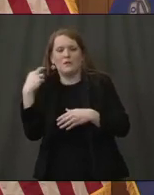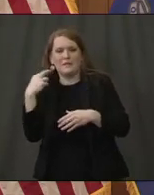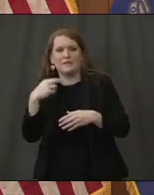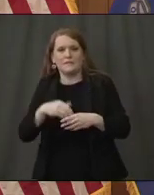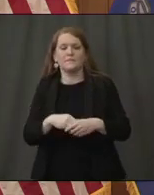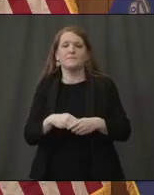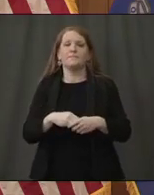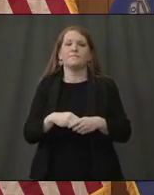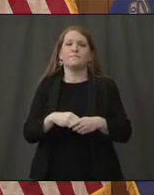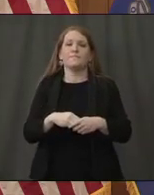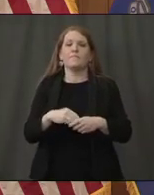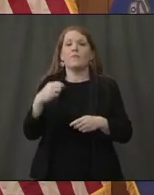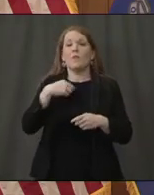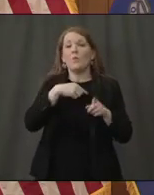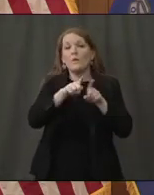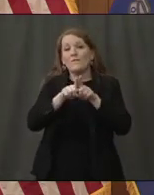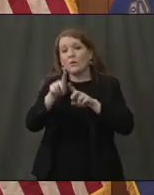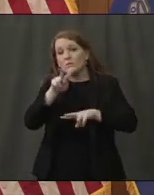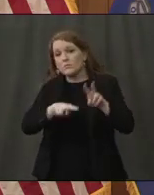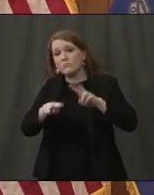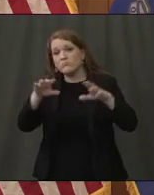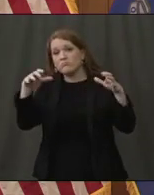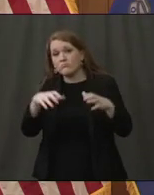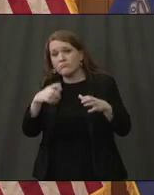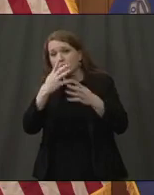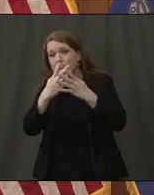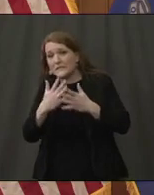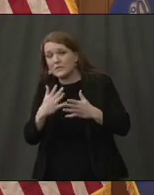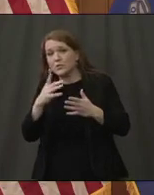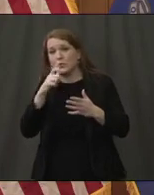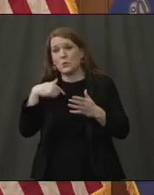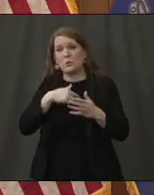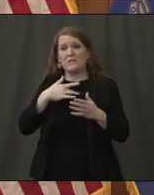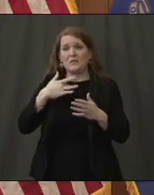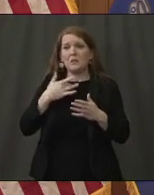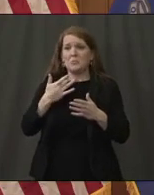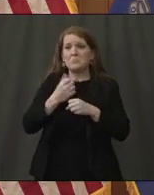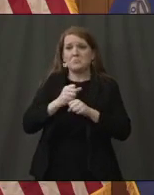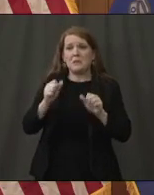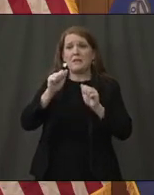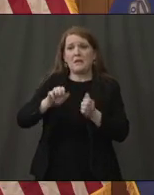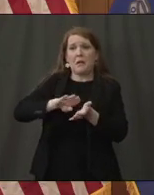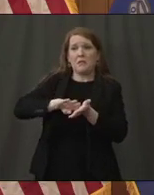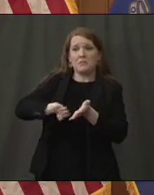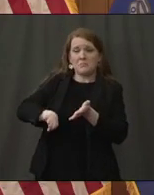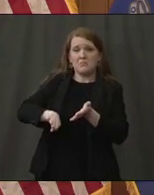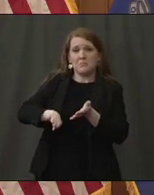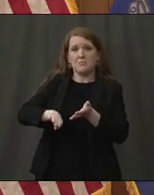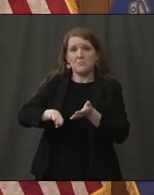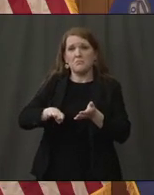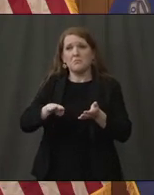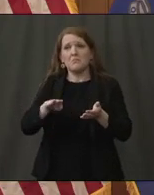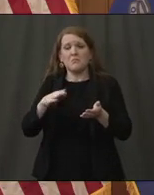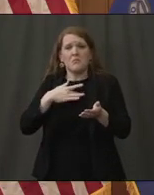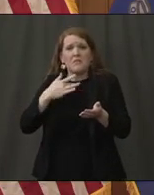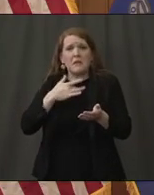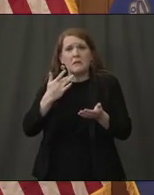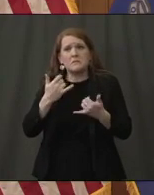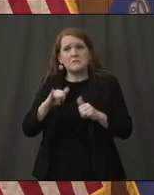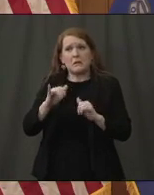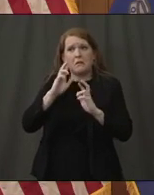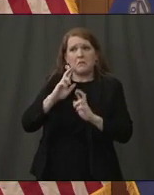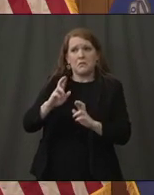eligible and suitable low-risk offenders for release without circumventing routine protocols that support public safety